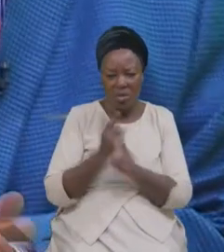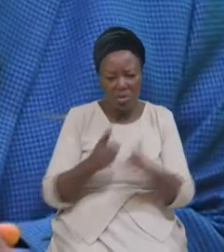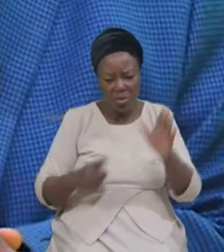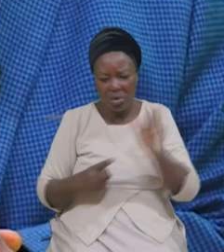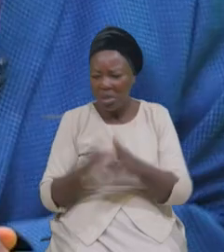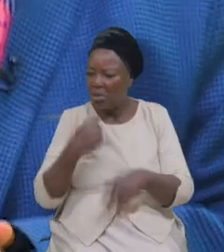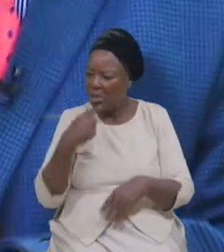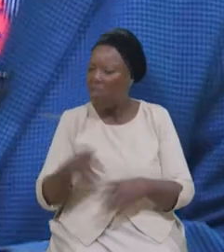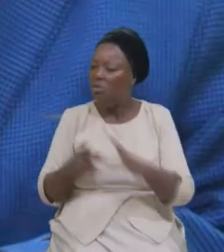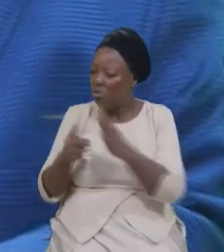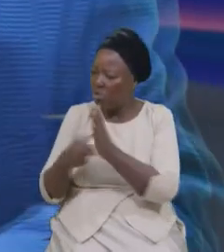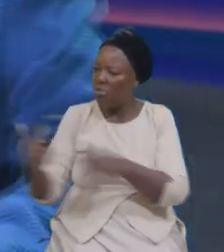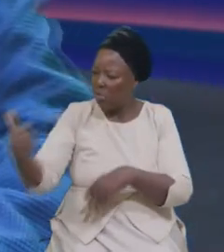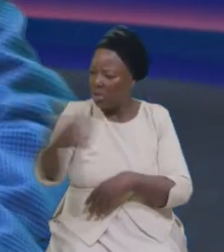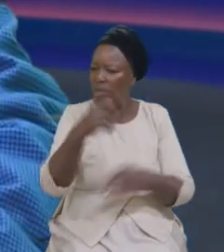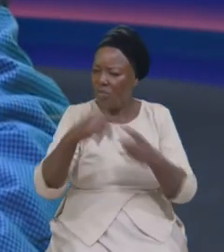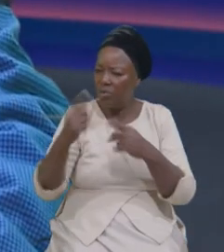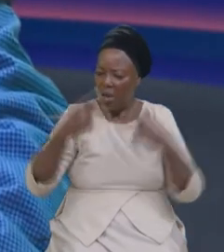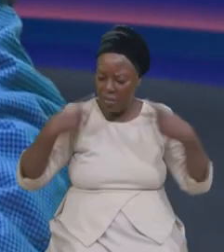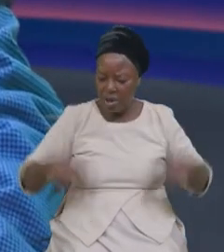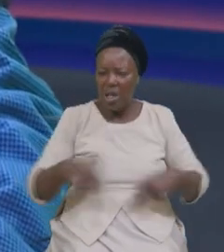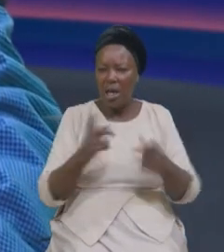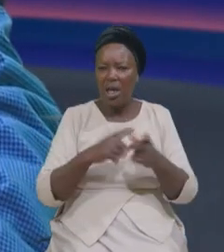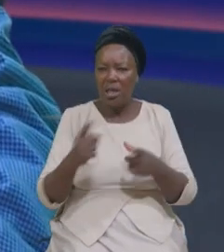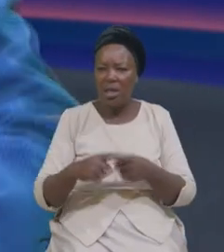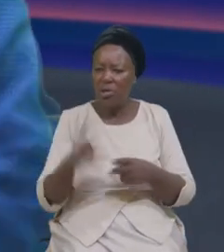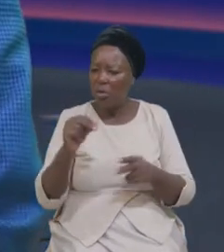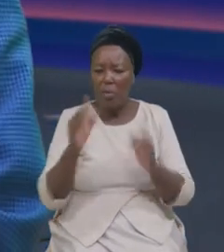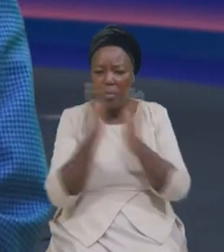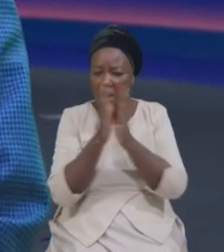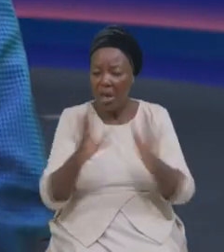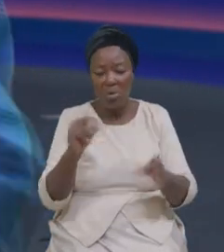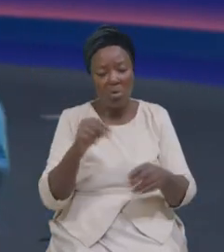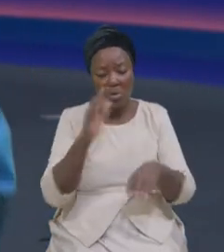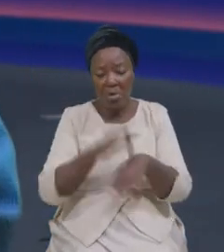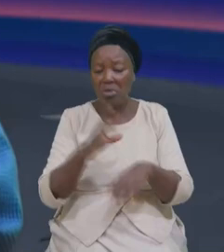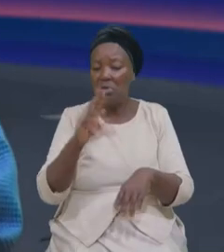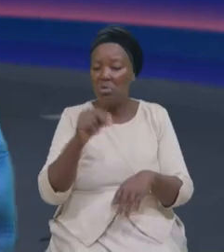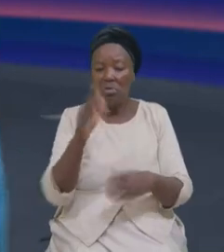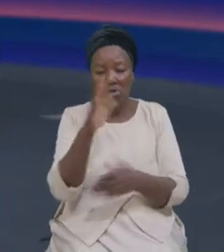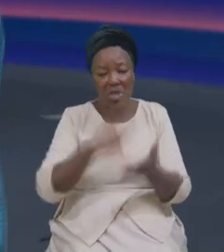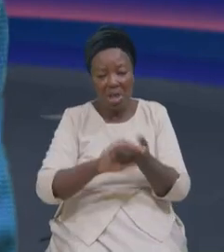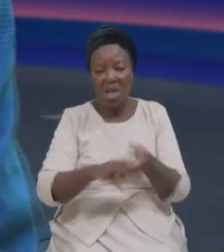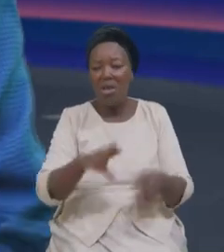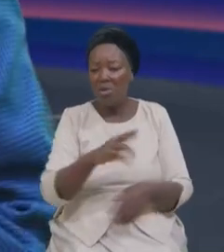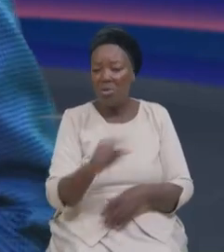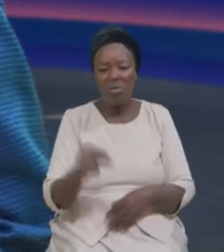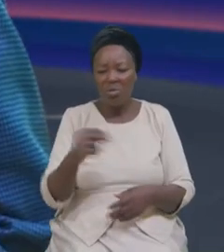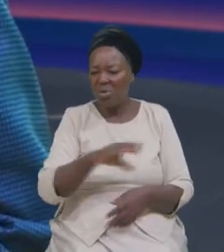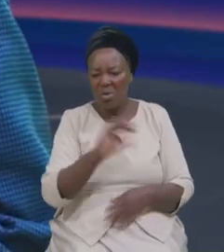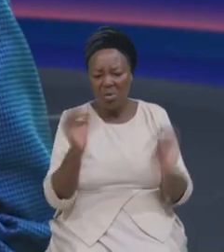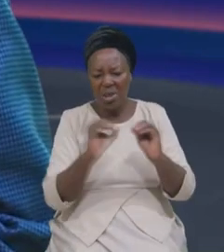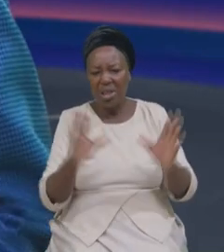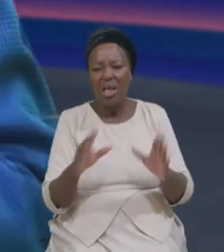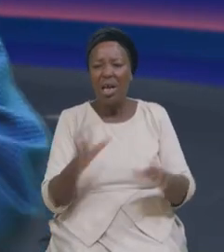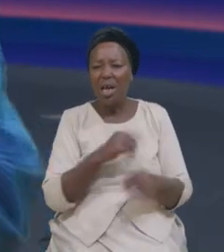to the priest. They didn't say, is that all? No prayer, no touch, no shaking, no pouring